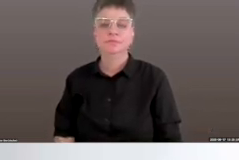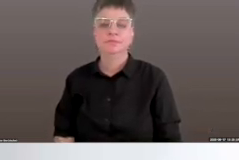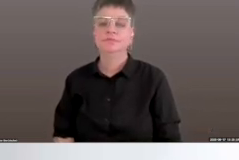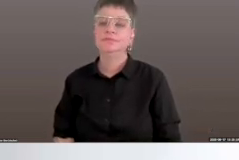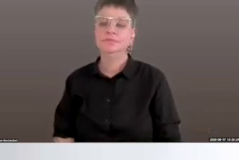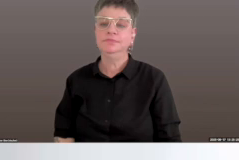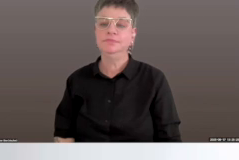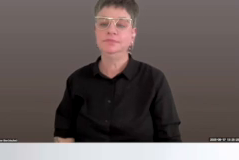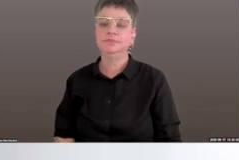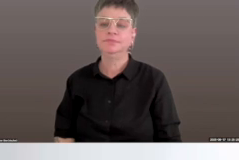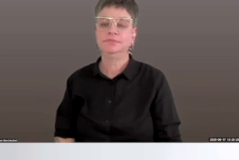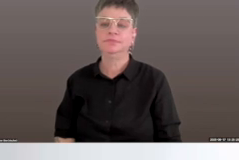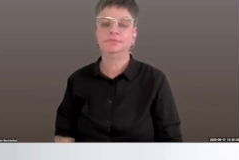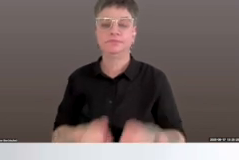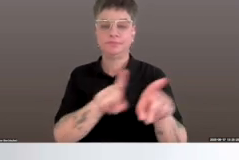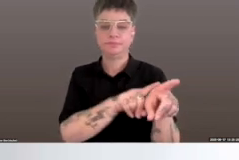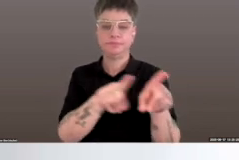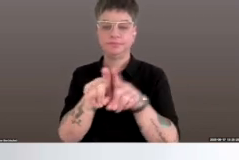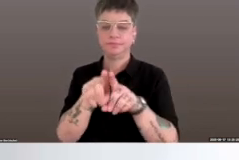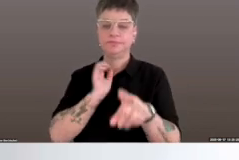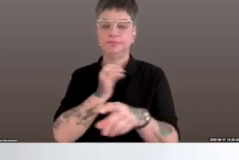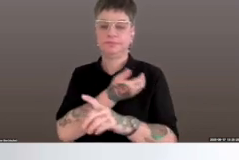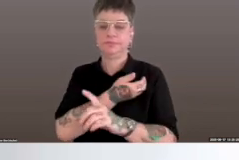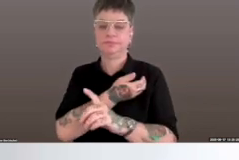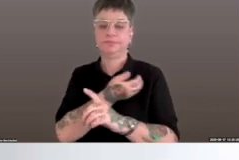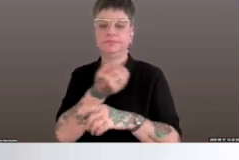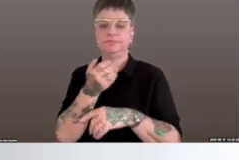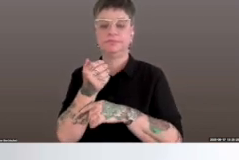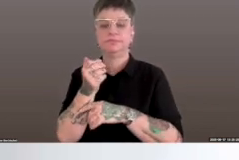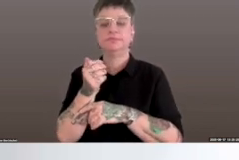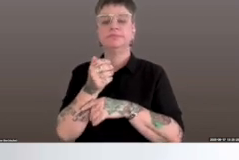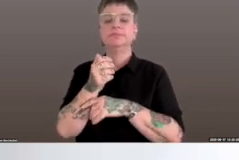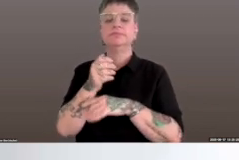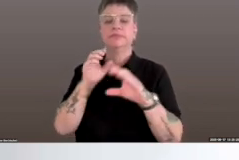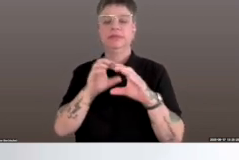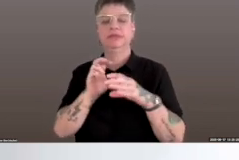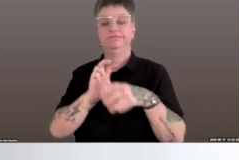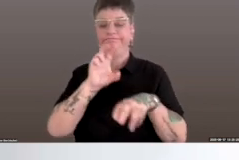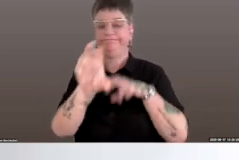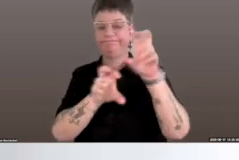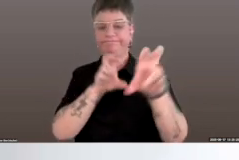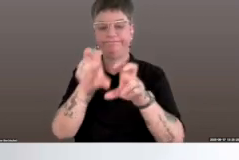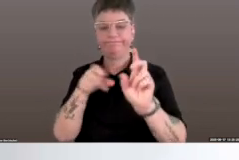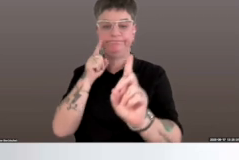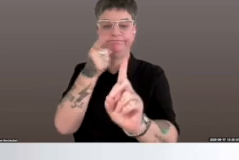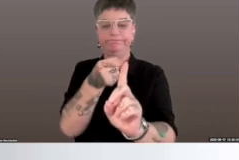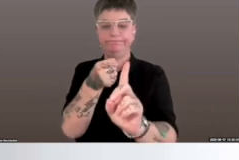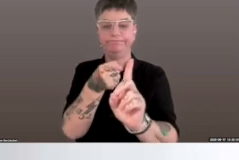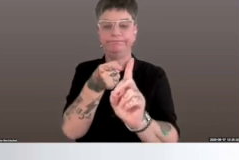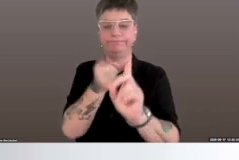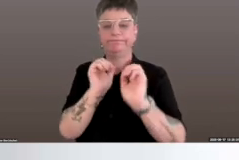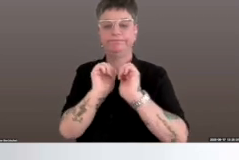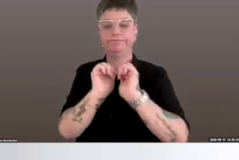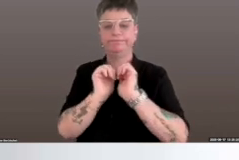In addition to our investment targets, CARB also reports regularly on how our investments and projects